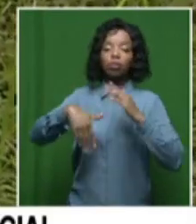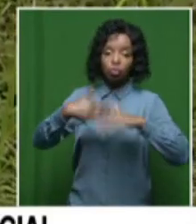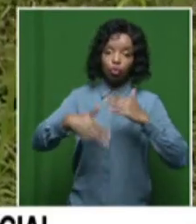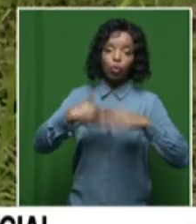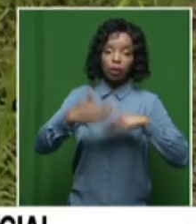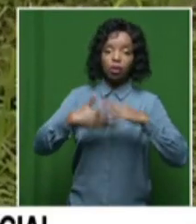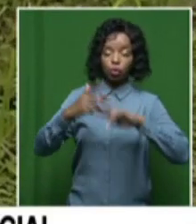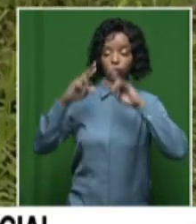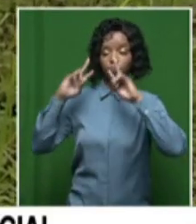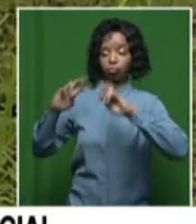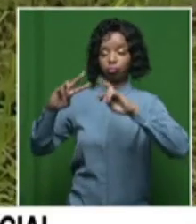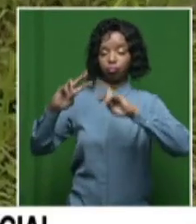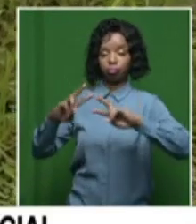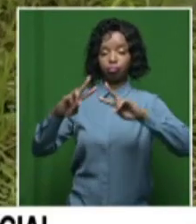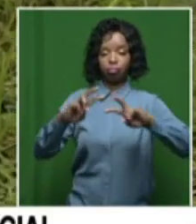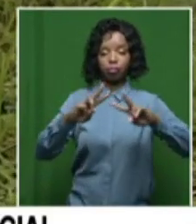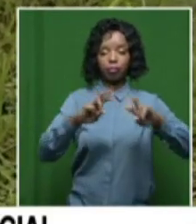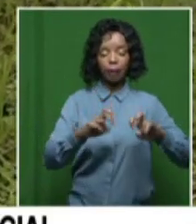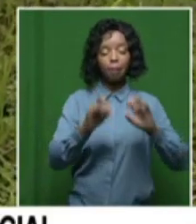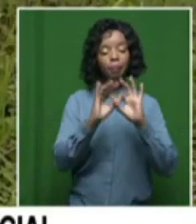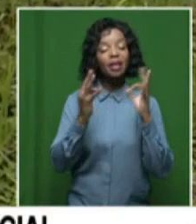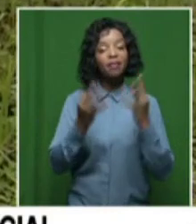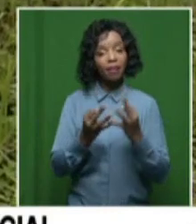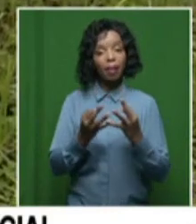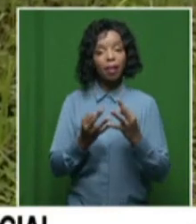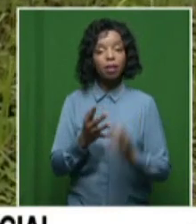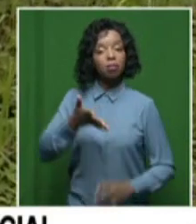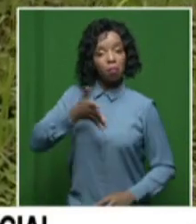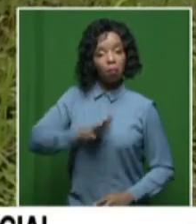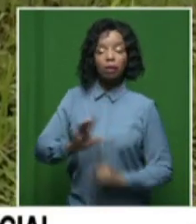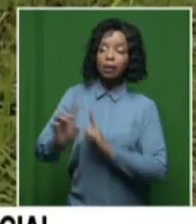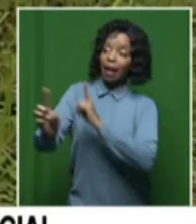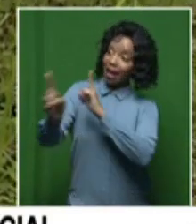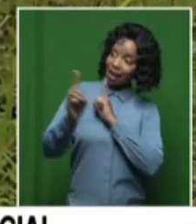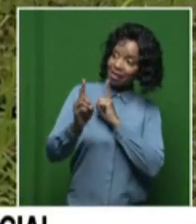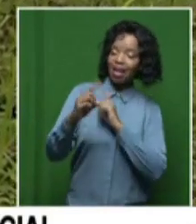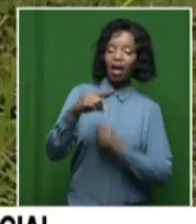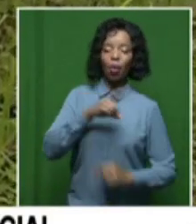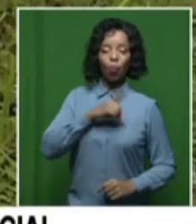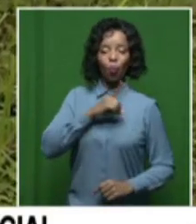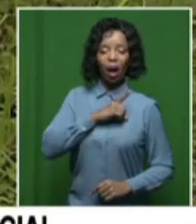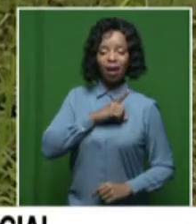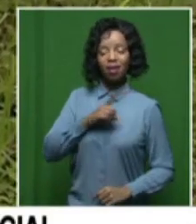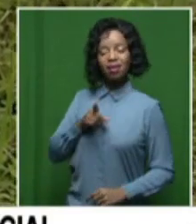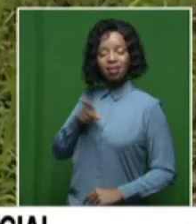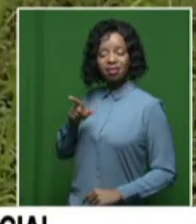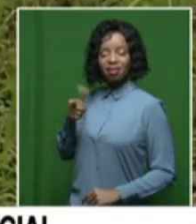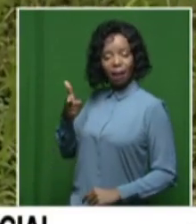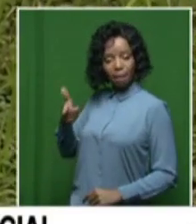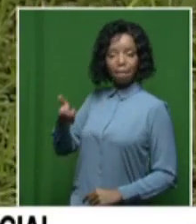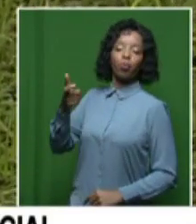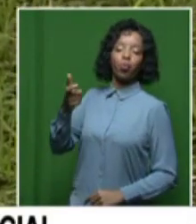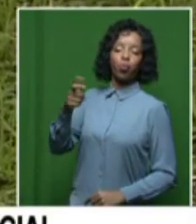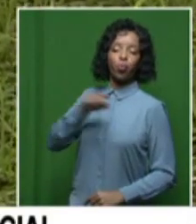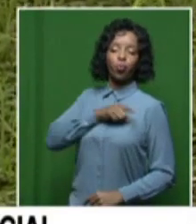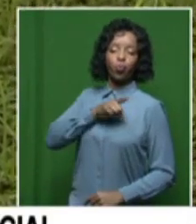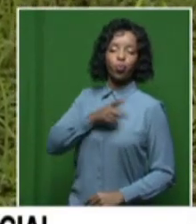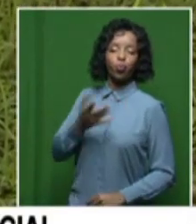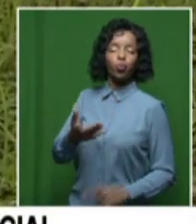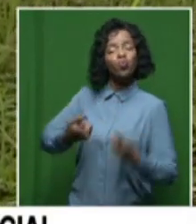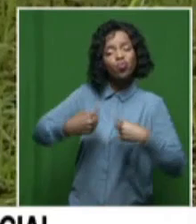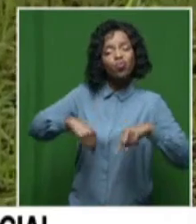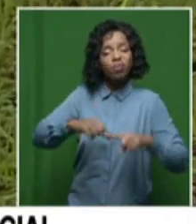course, this family is looking for answers in terms of why their loved one was gunned down. We know that she was